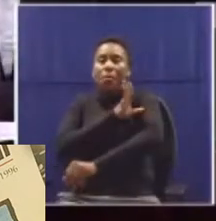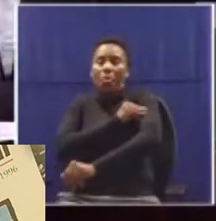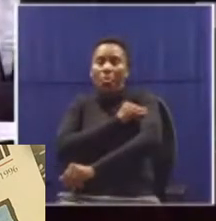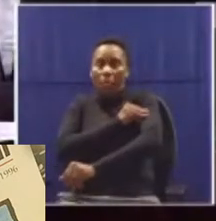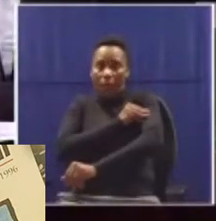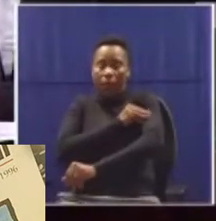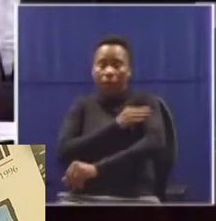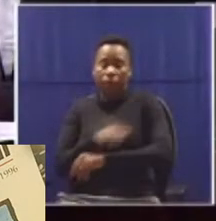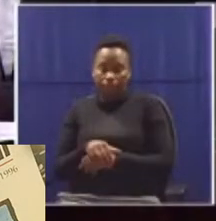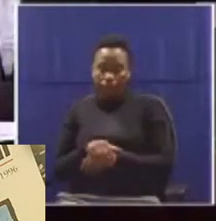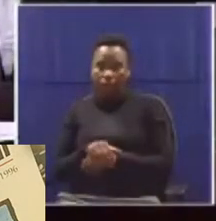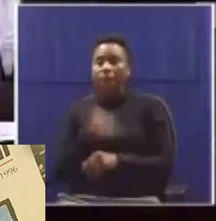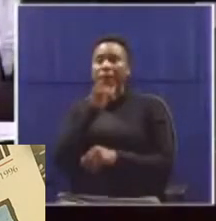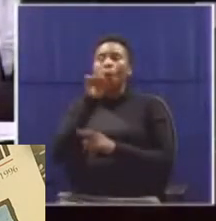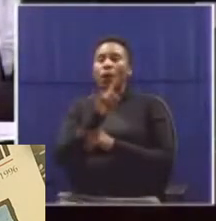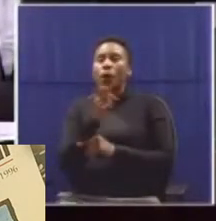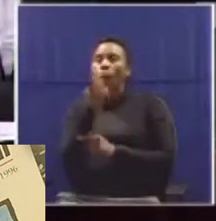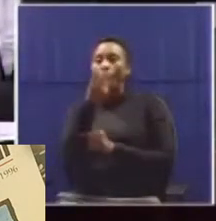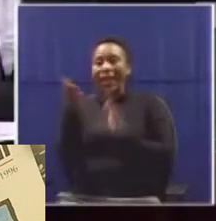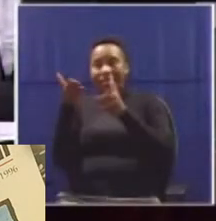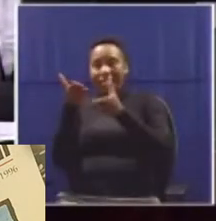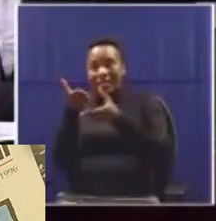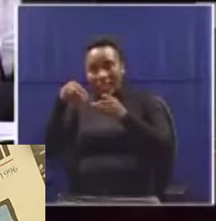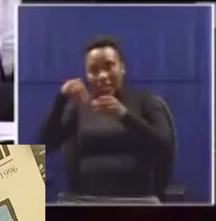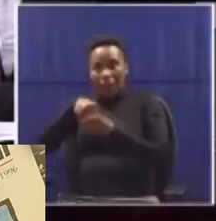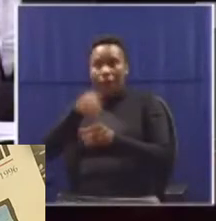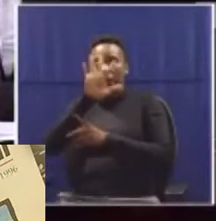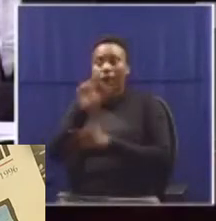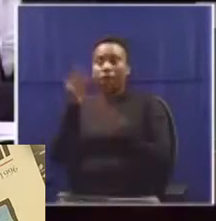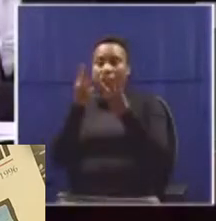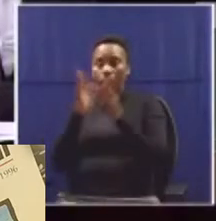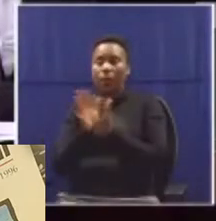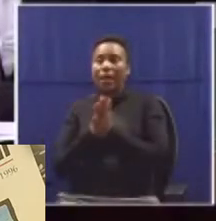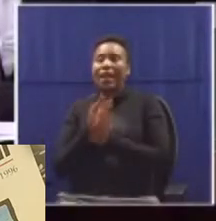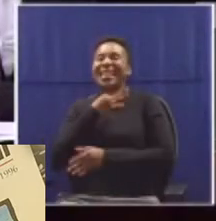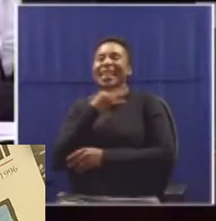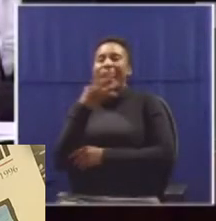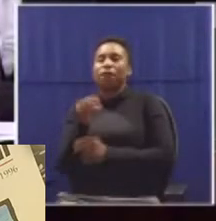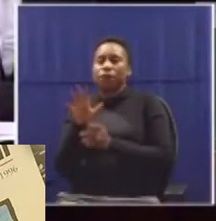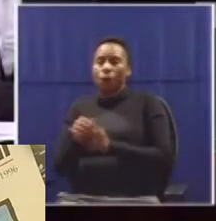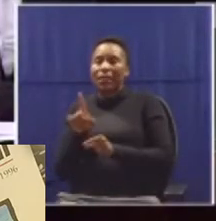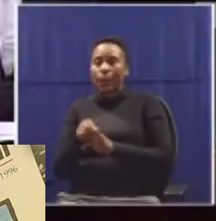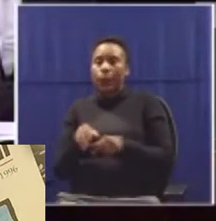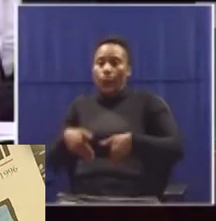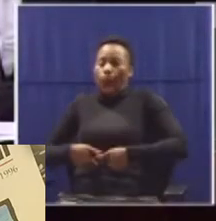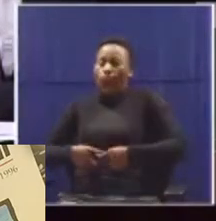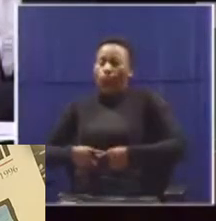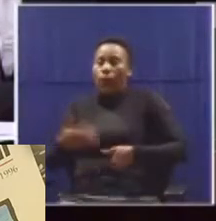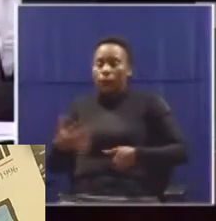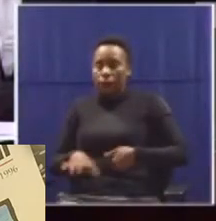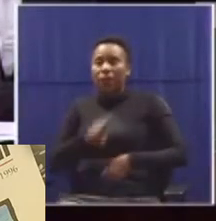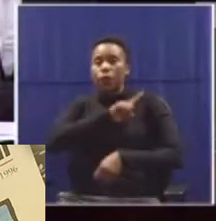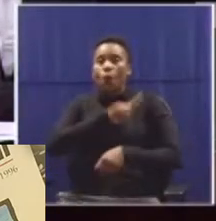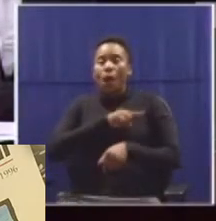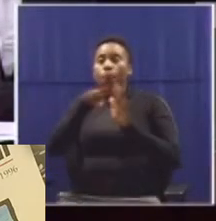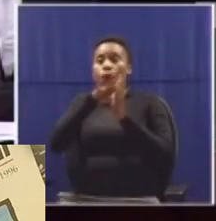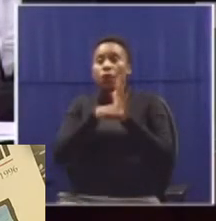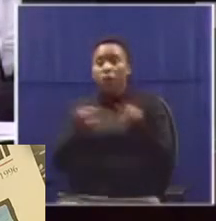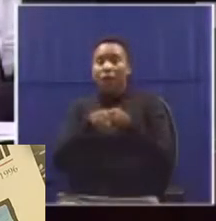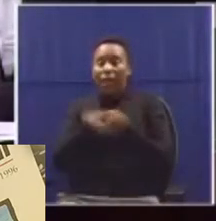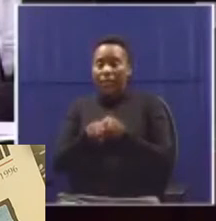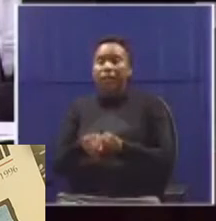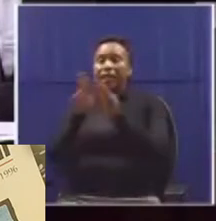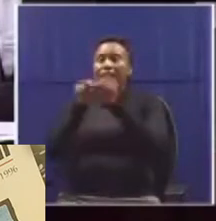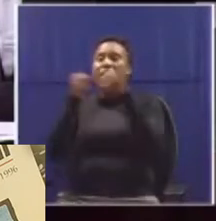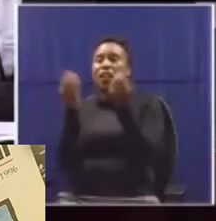that means that one in five people are at risk of hunger in South Africa this is why programs such as the national